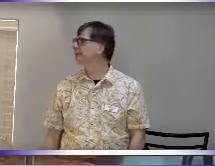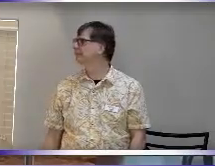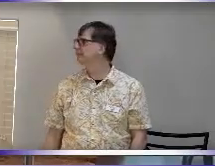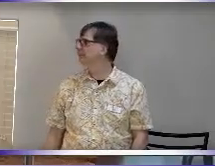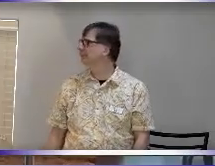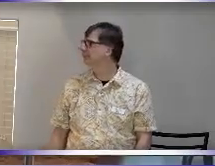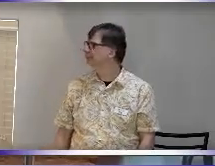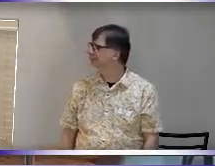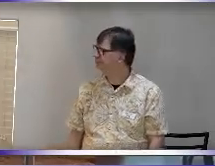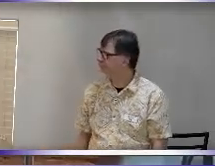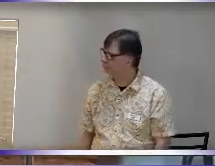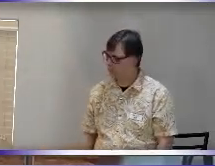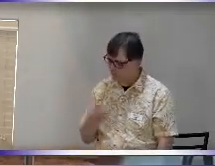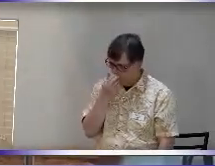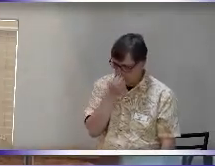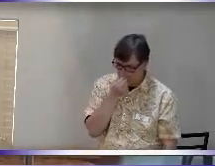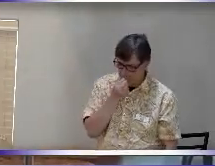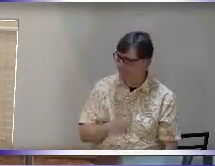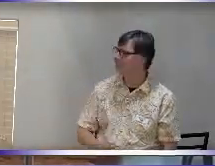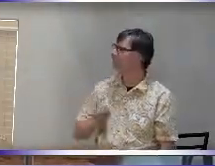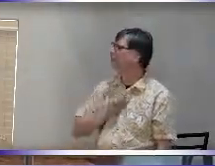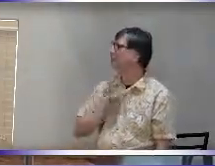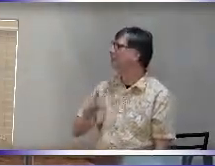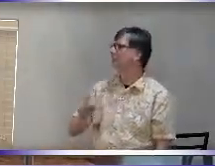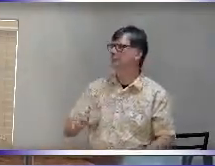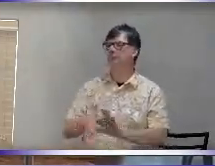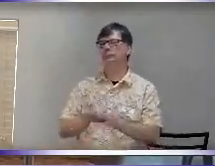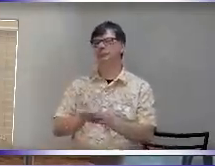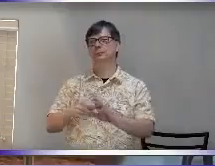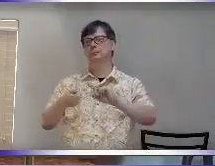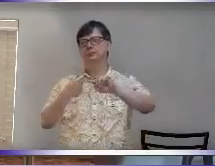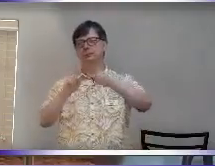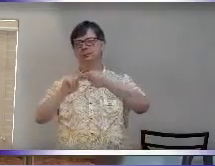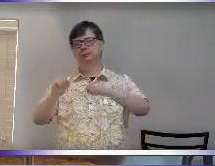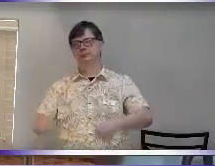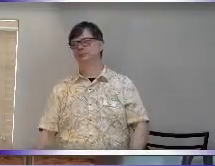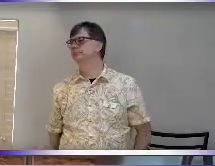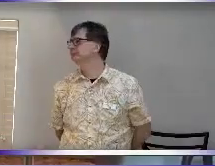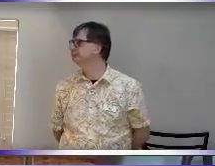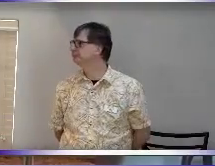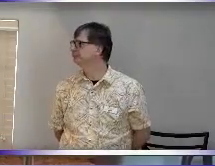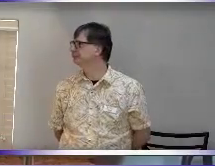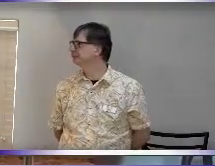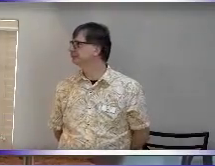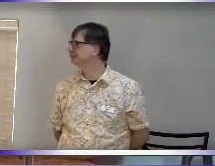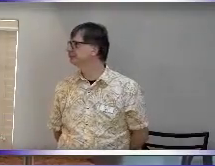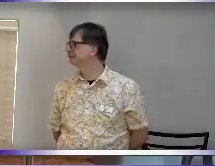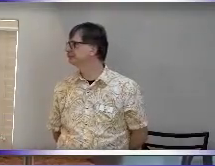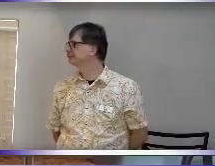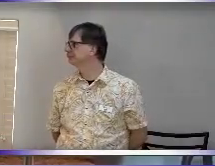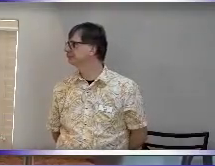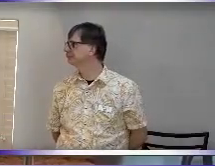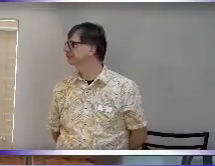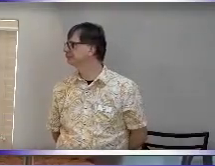It probably does. I will do a quick change-o, but it doesn't mean, oh, Chris, then